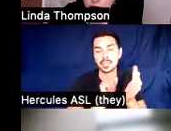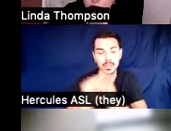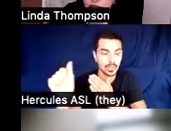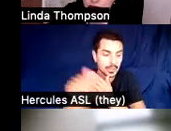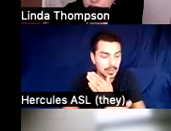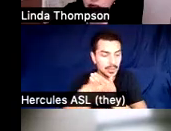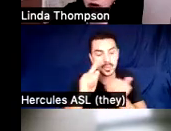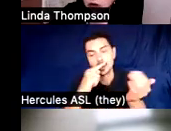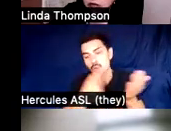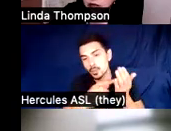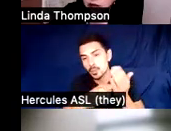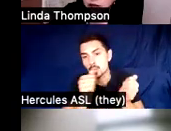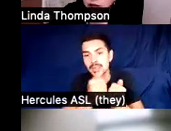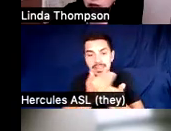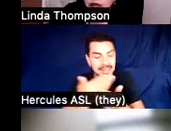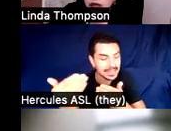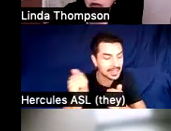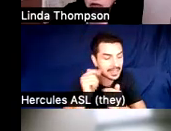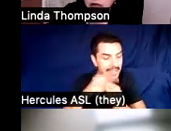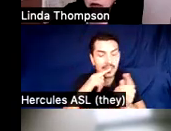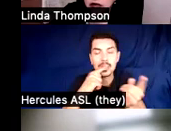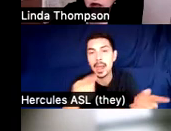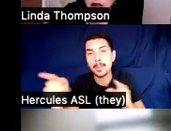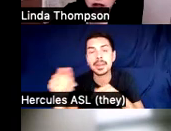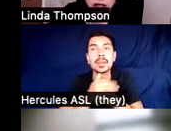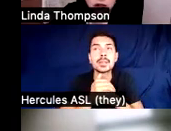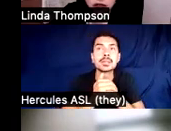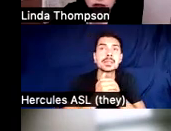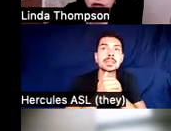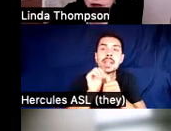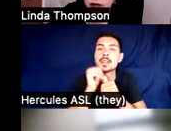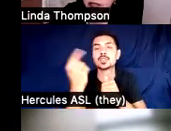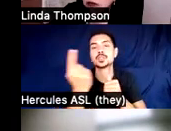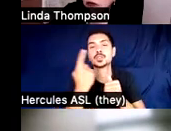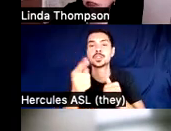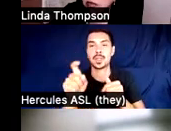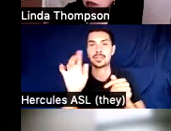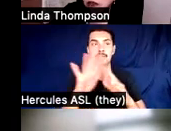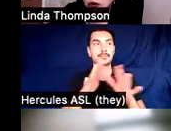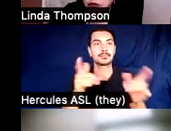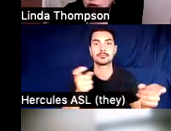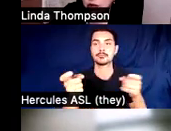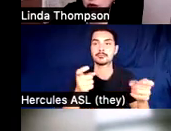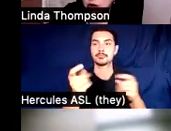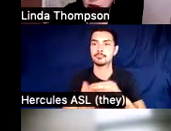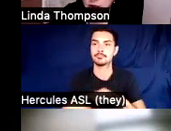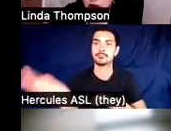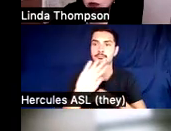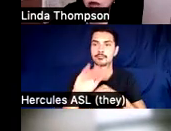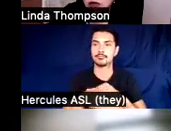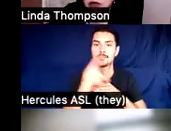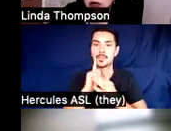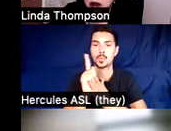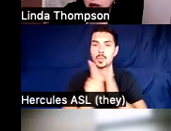talk about things that are going on, and not like you have to monopolize the whole day for an hour and a